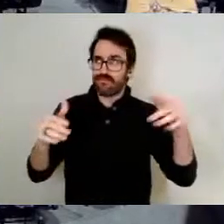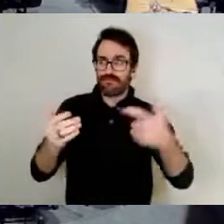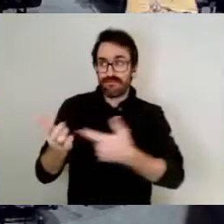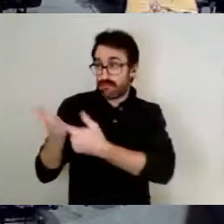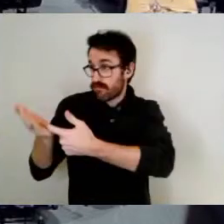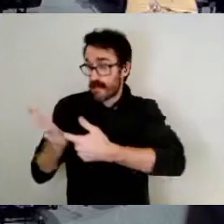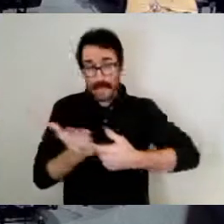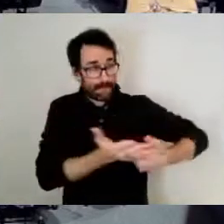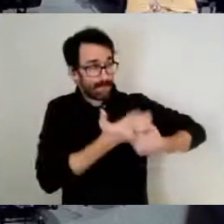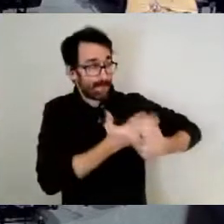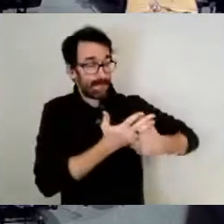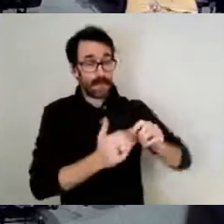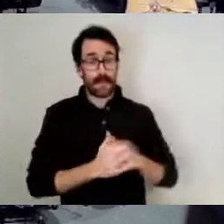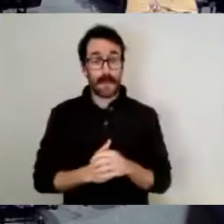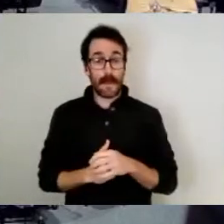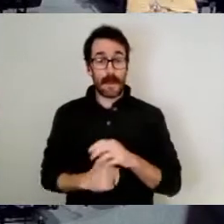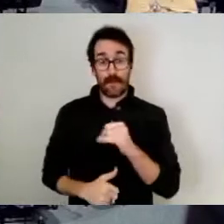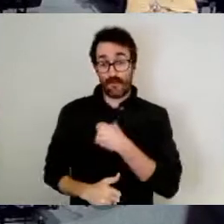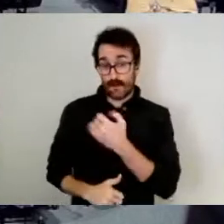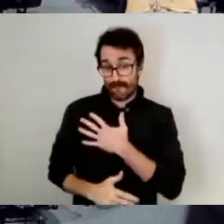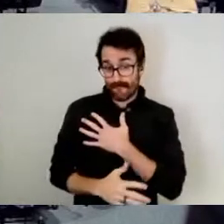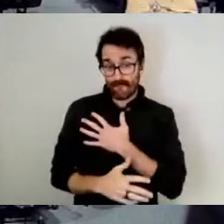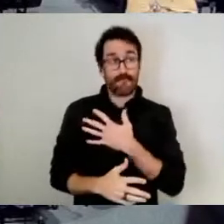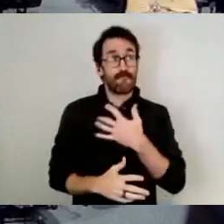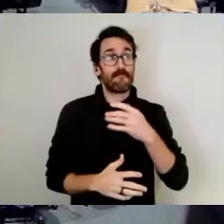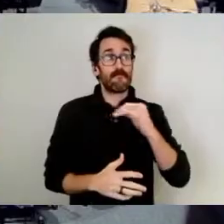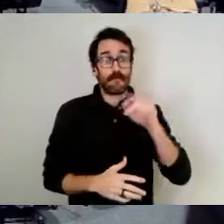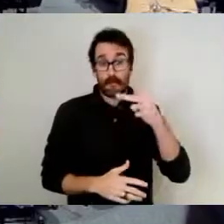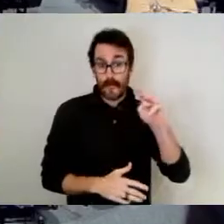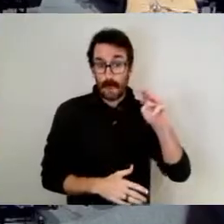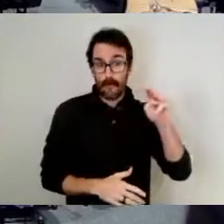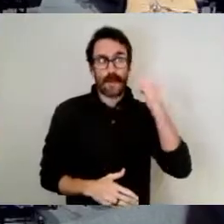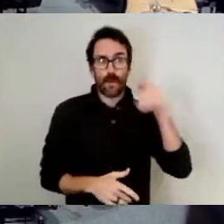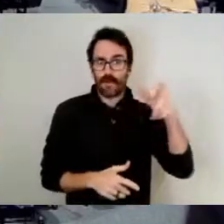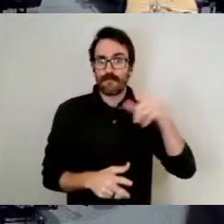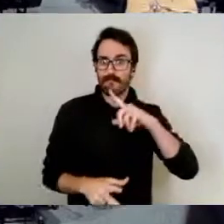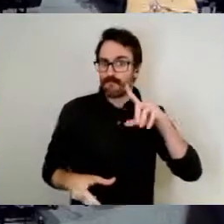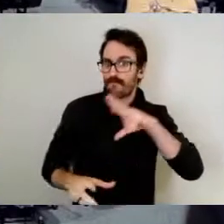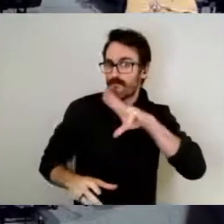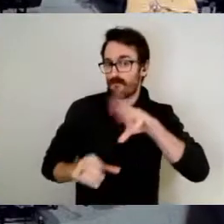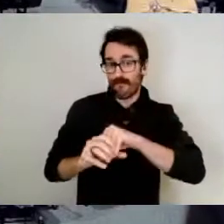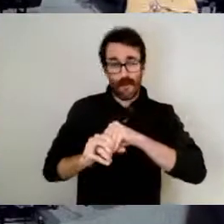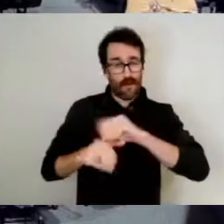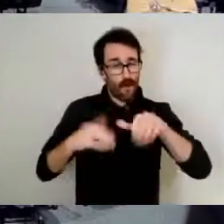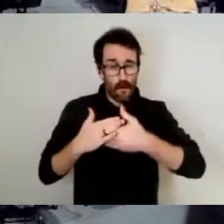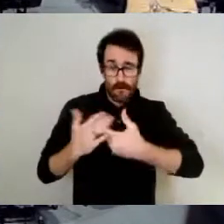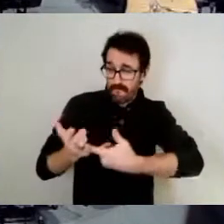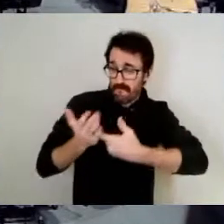been in contact regularly over these last 10, 11 days with the PMO